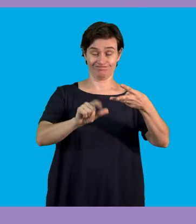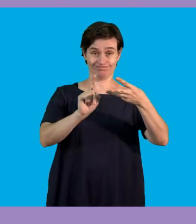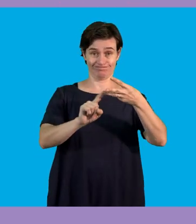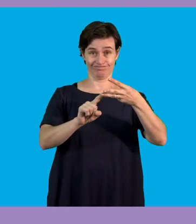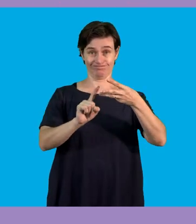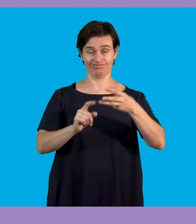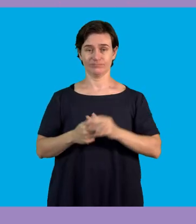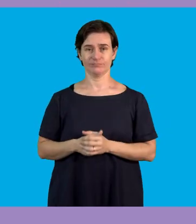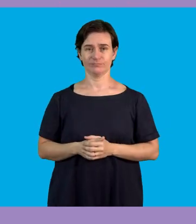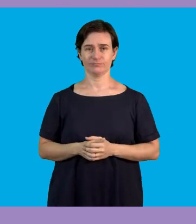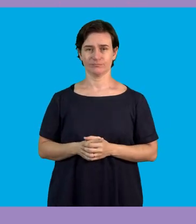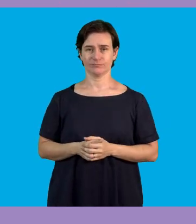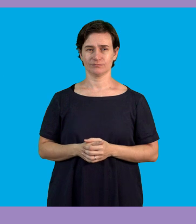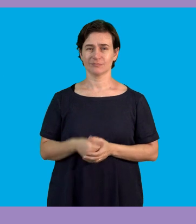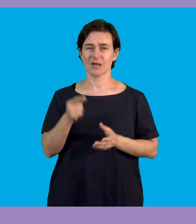to the next one.